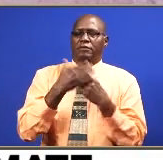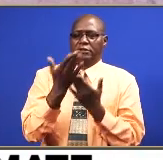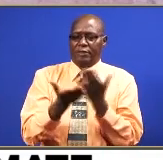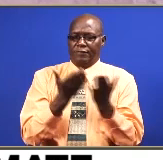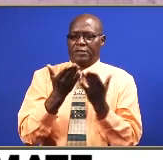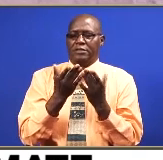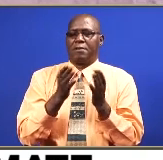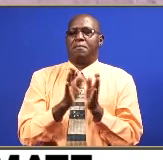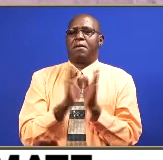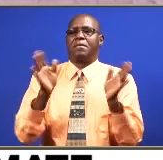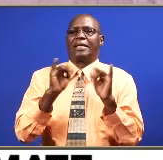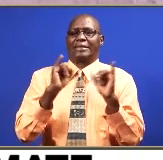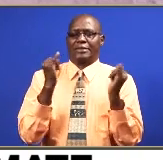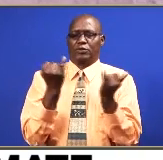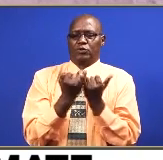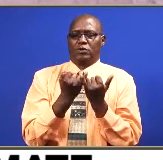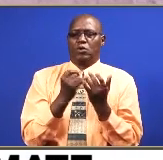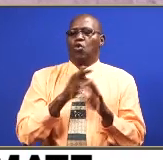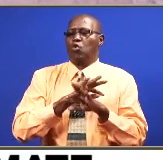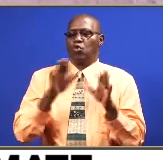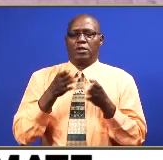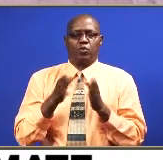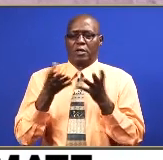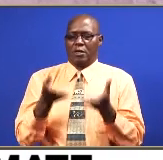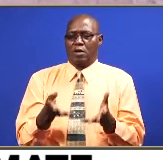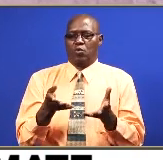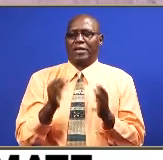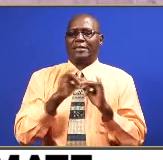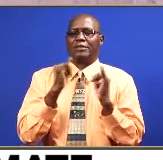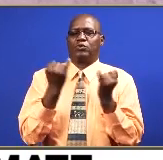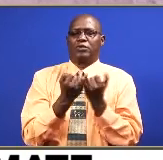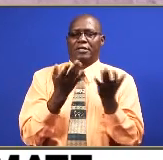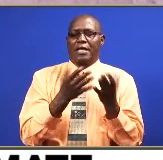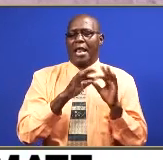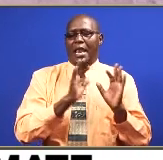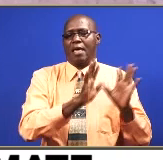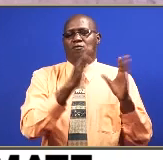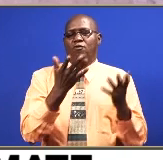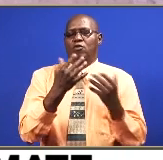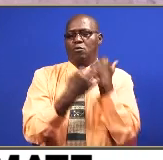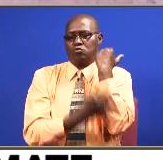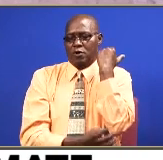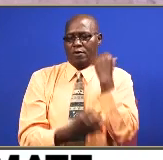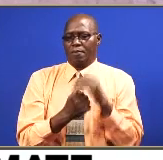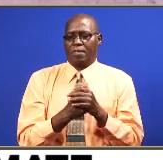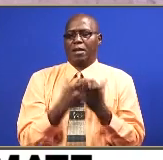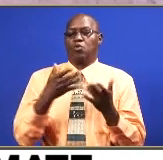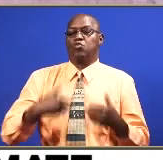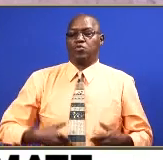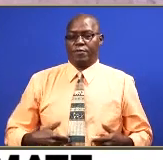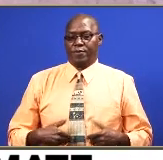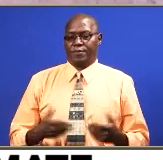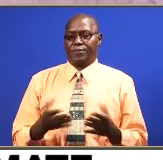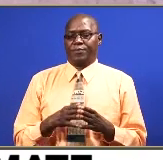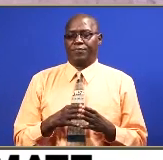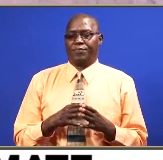not the way it is now, where these institutions are left for the poor. And to the youth, we are aware